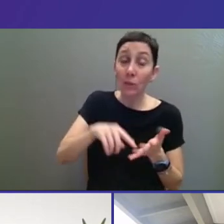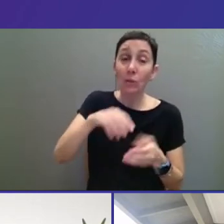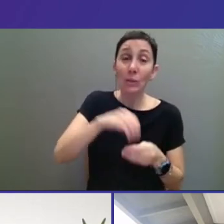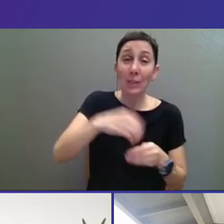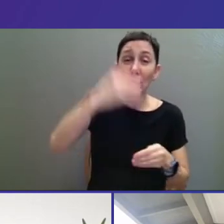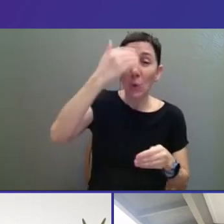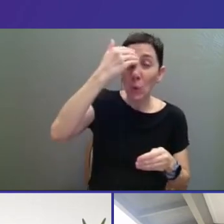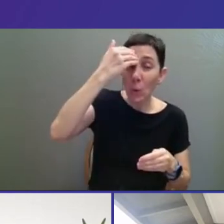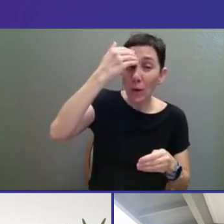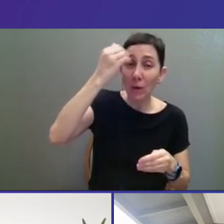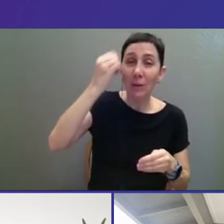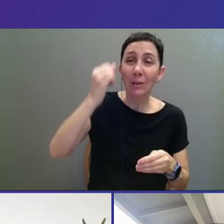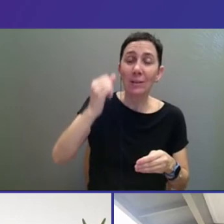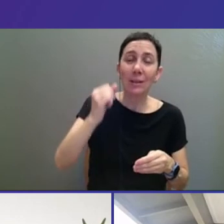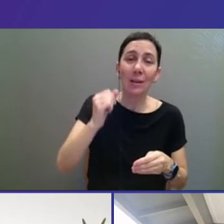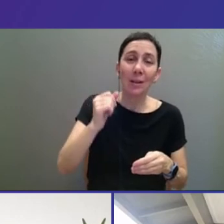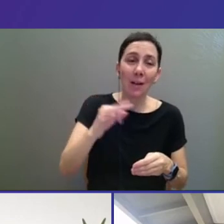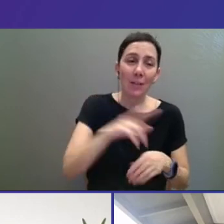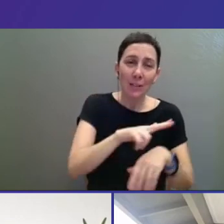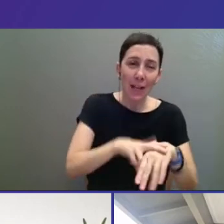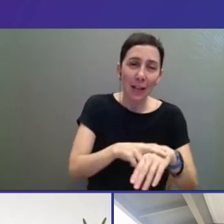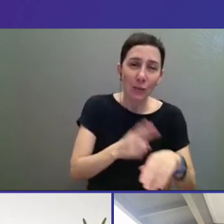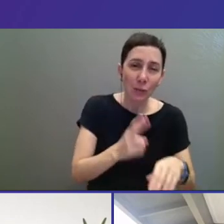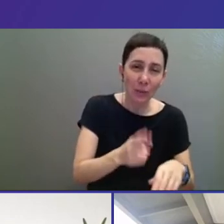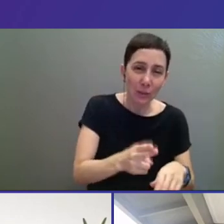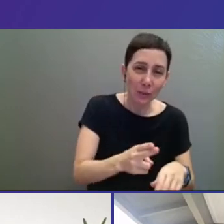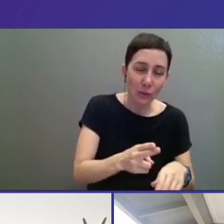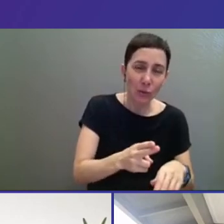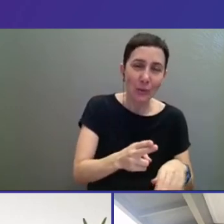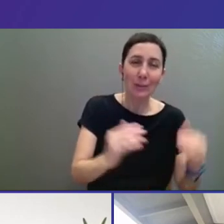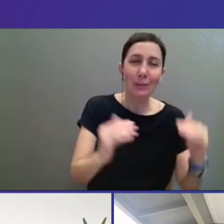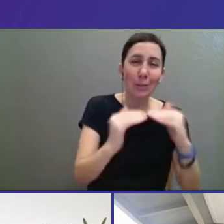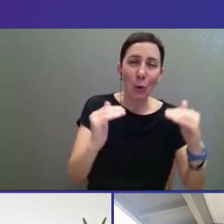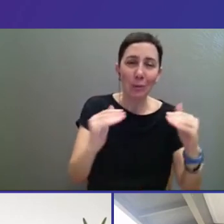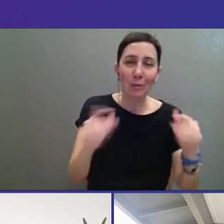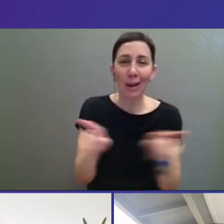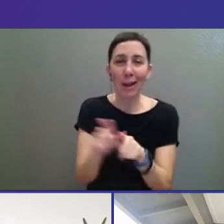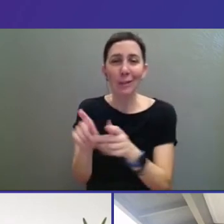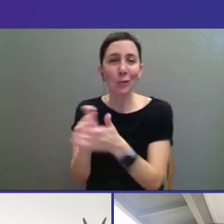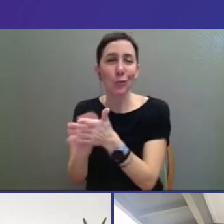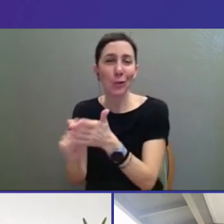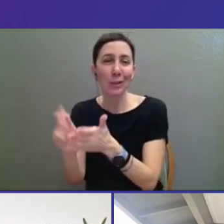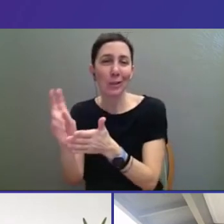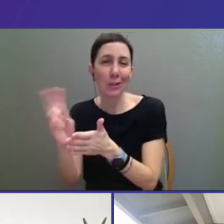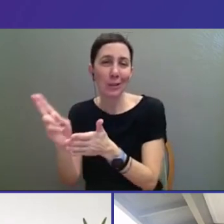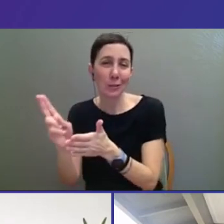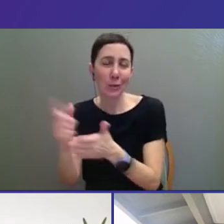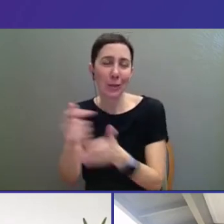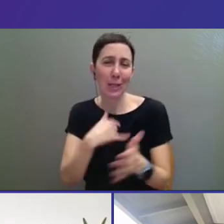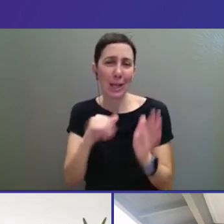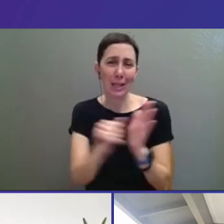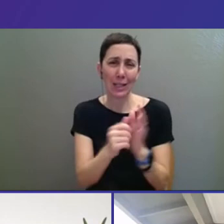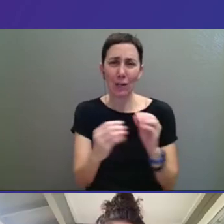awareness as I am in the written histories, which is more resonant to me anyway. Yeah.